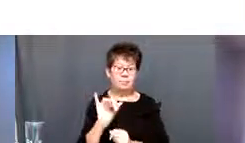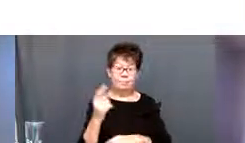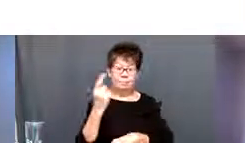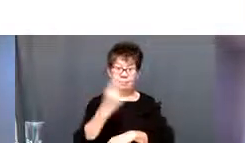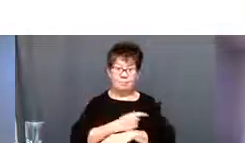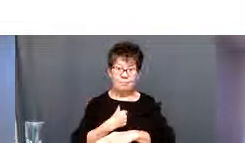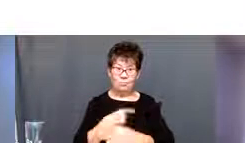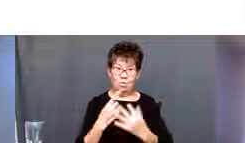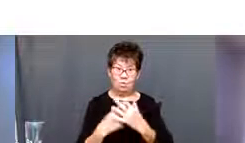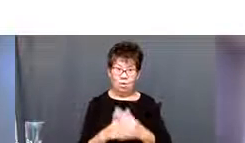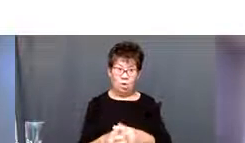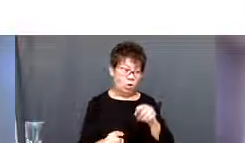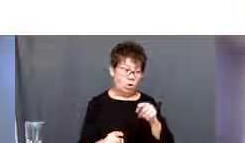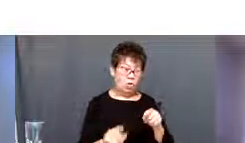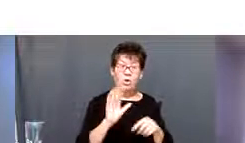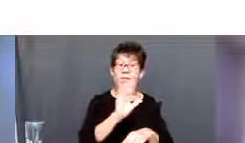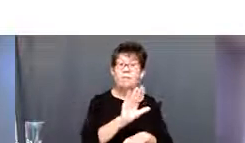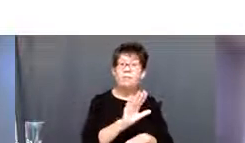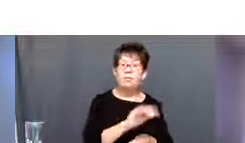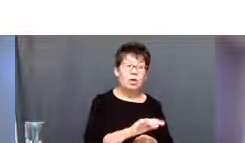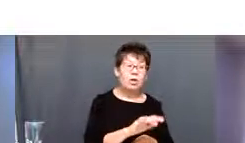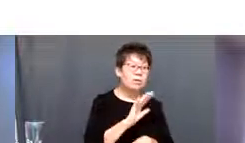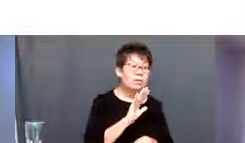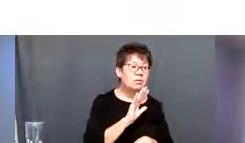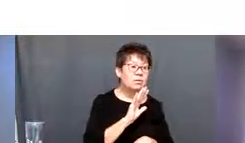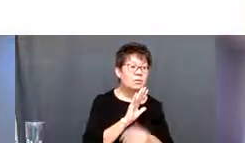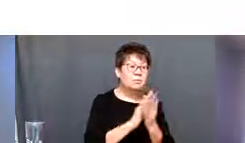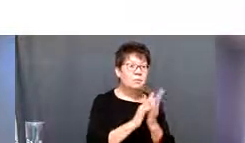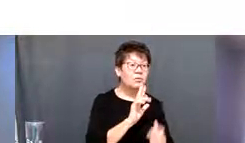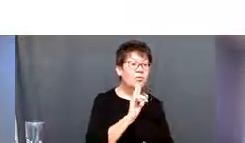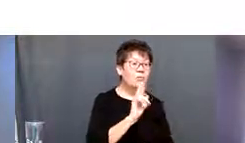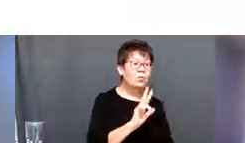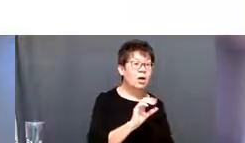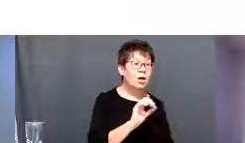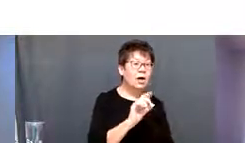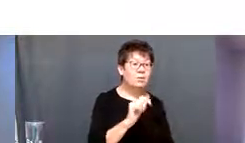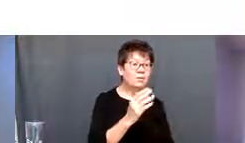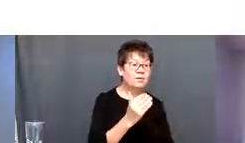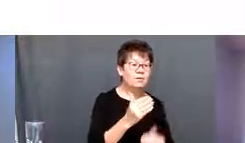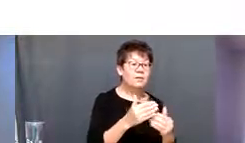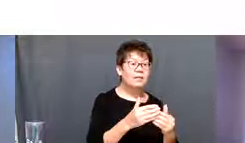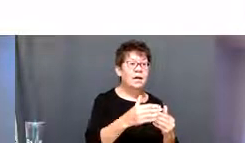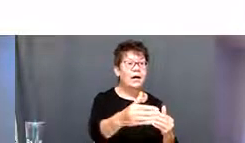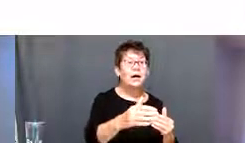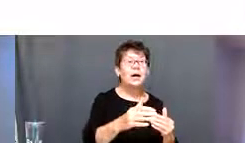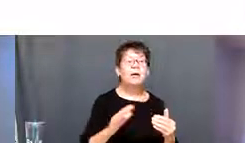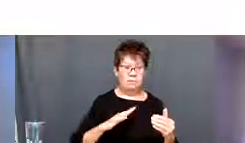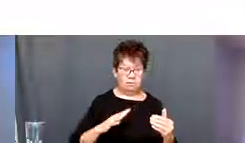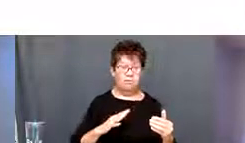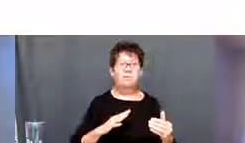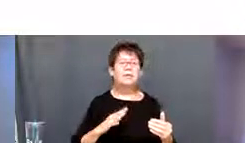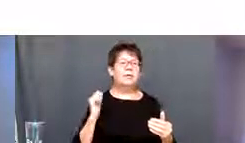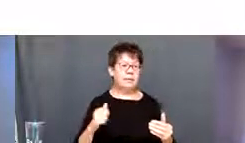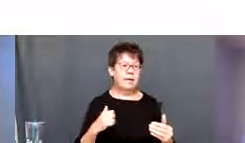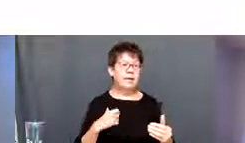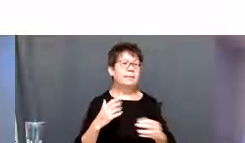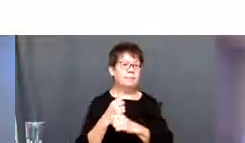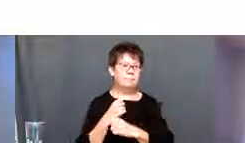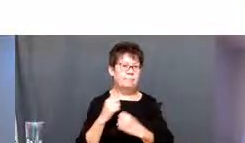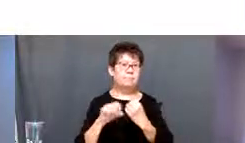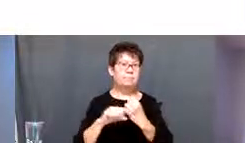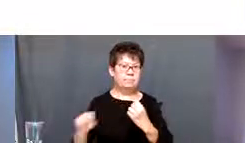it. So if your child turns 3 on October 15th or after that date, they can be eligible for the extended option.